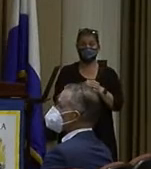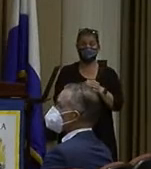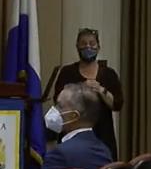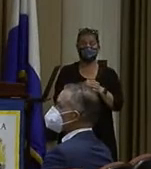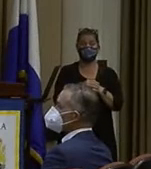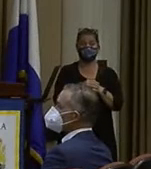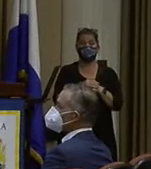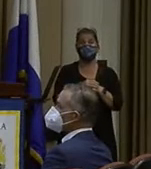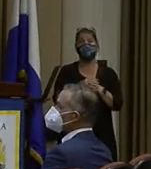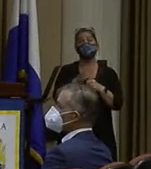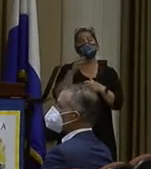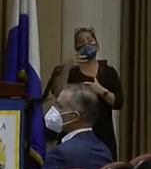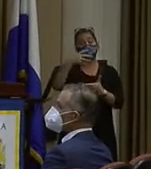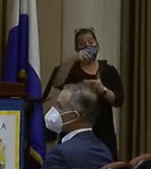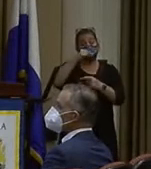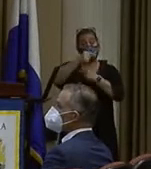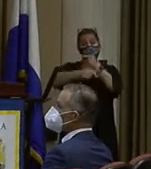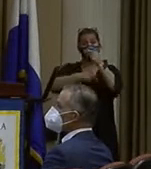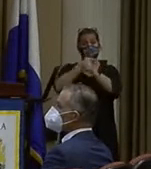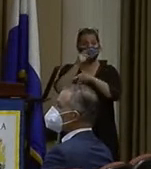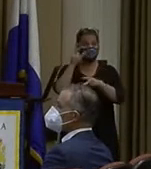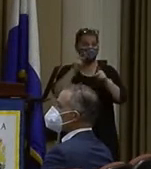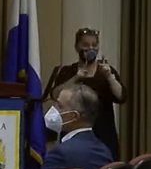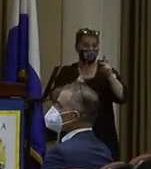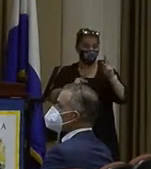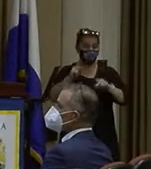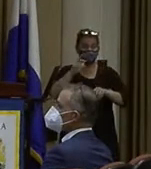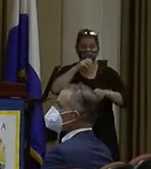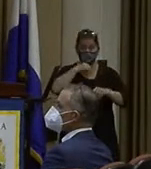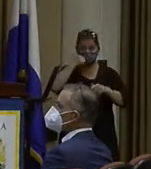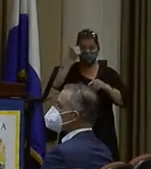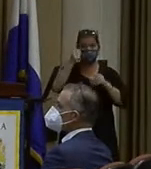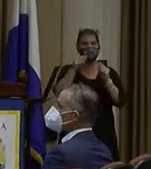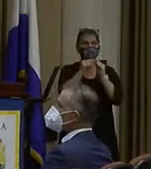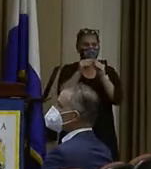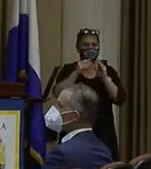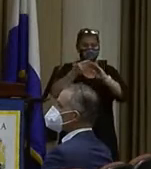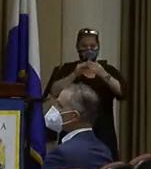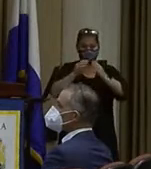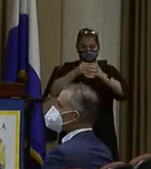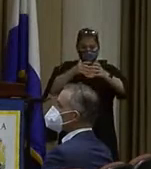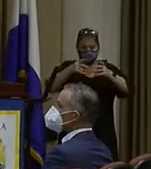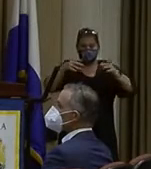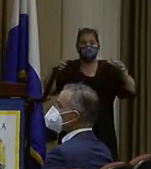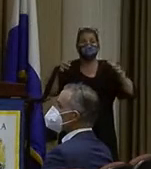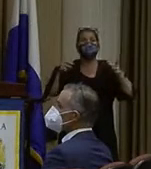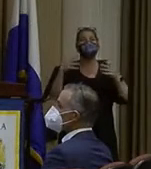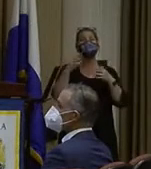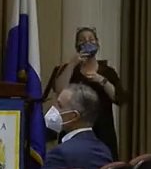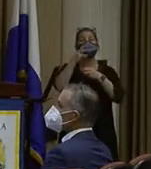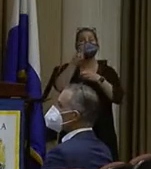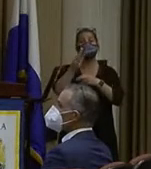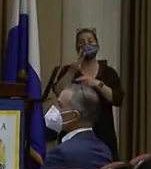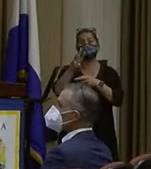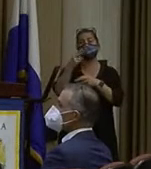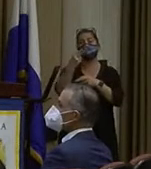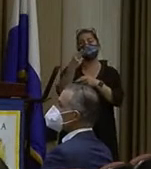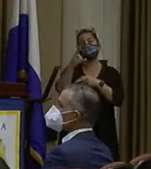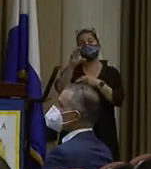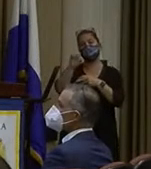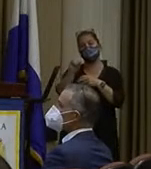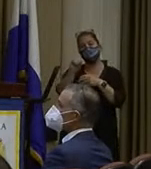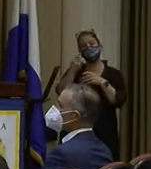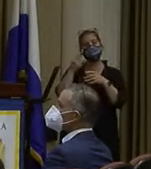In response to global population aging and rapid urbanization, the World Health Organization established the Global Network for